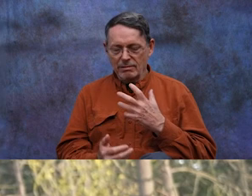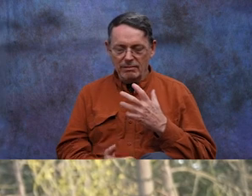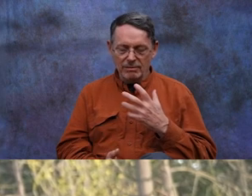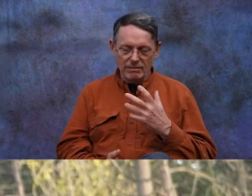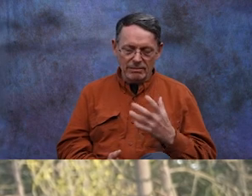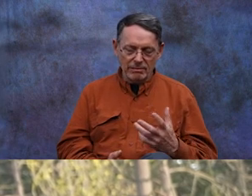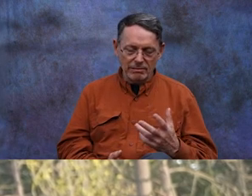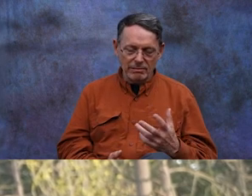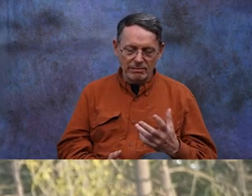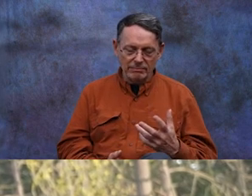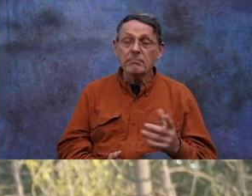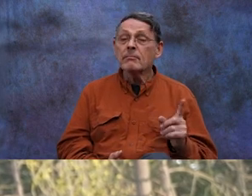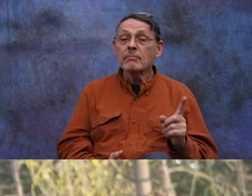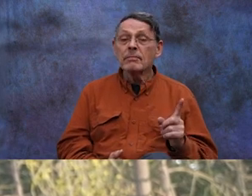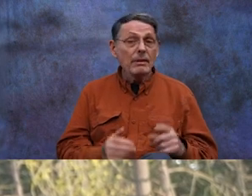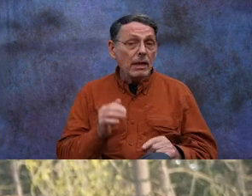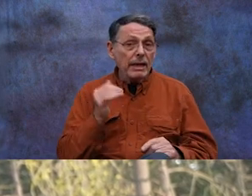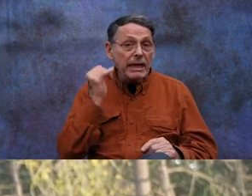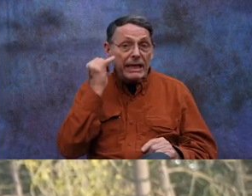And if you're not sure what to do here,